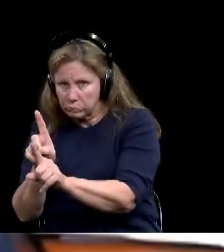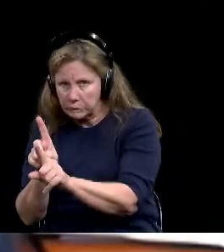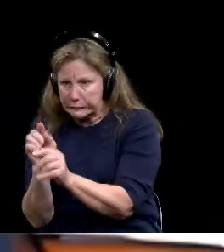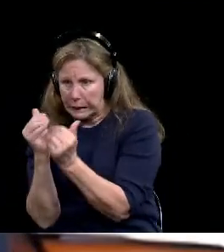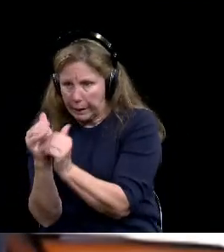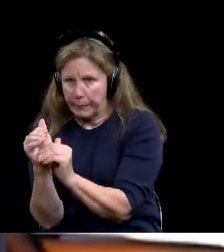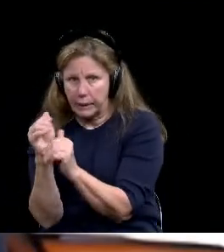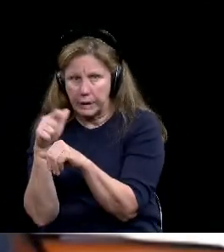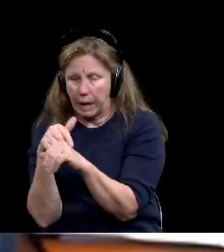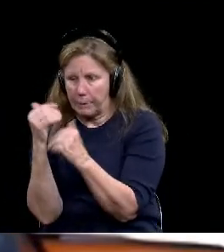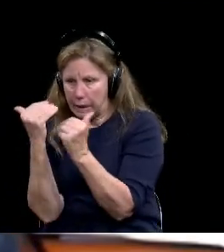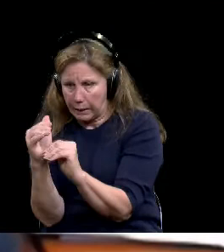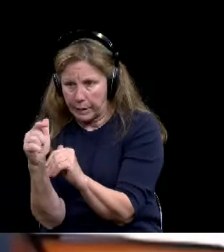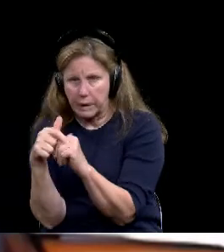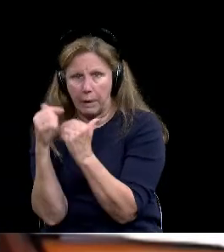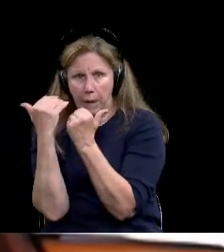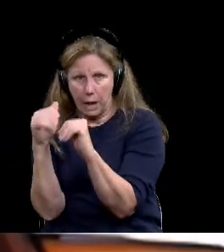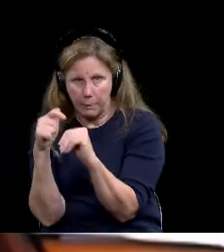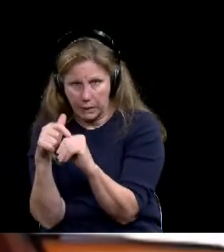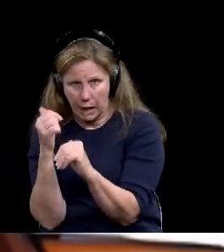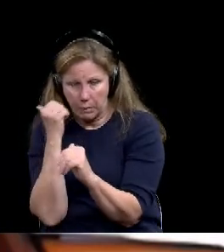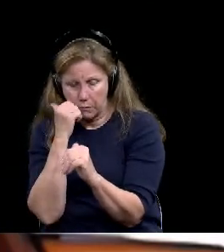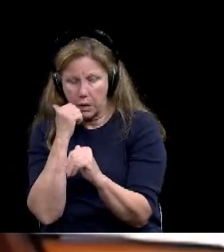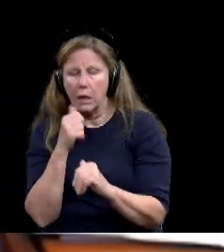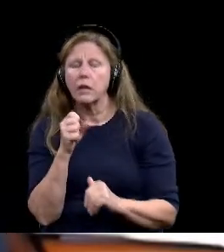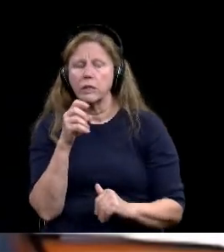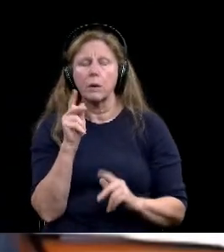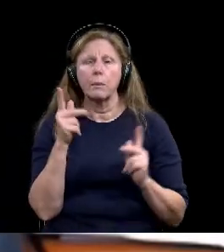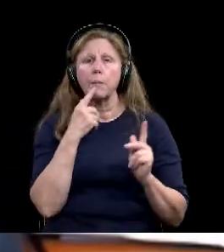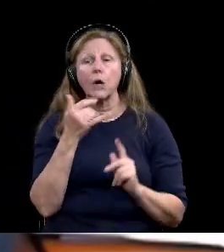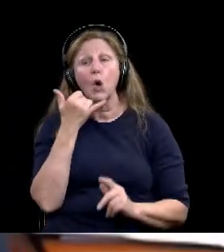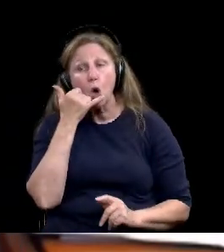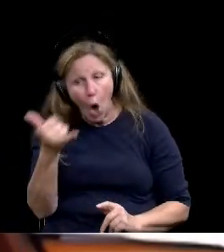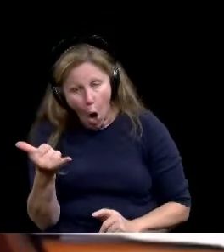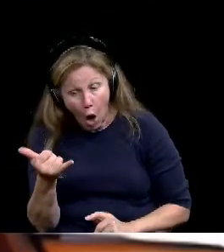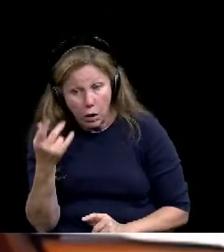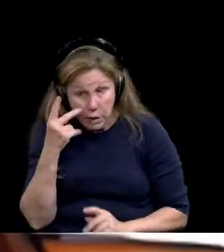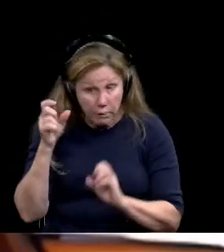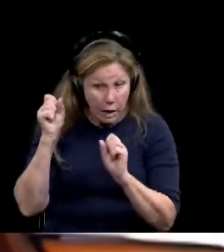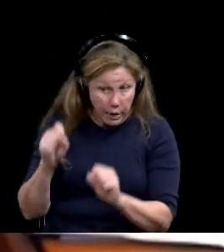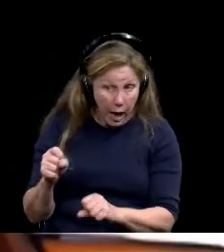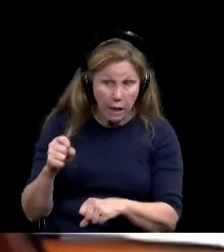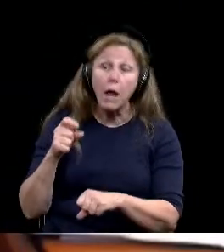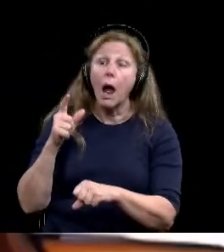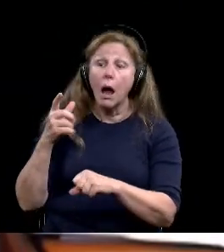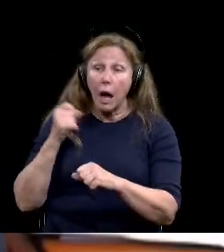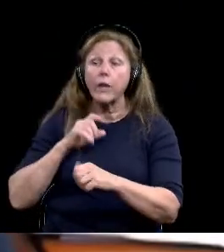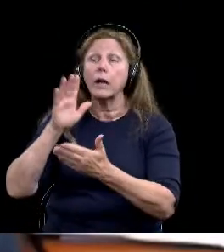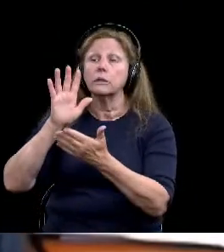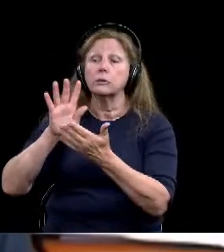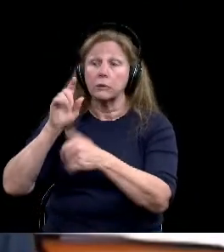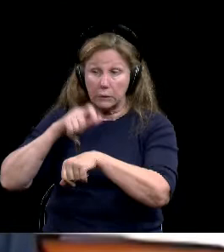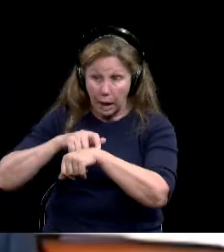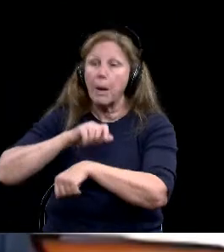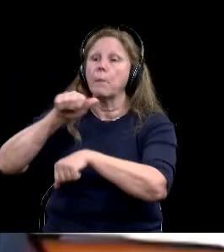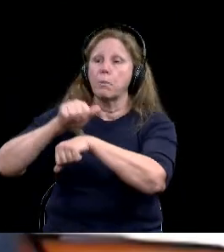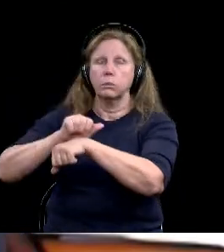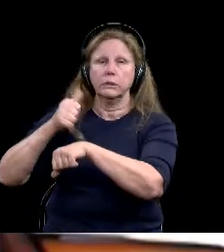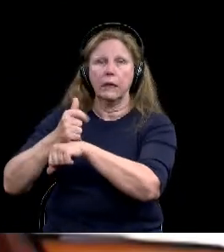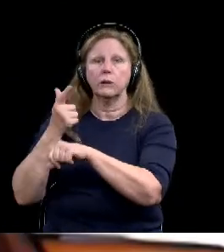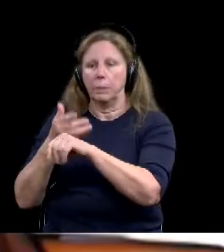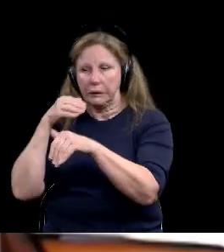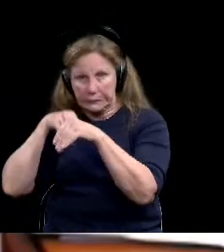so that we can better coordinate that visit. There was a question that was raised yesterday.